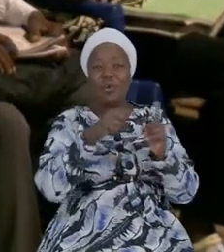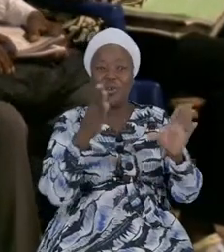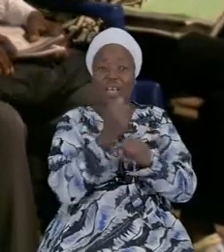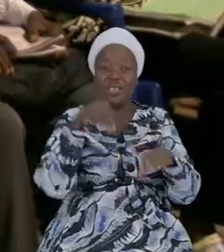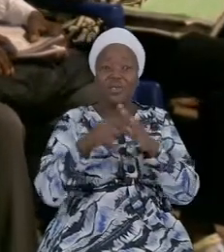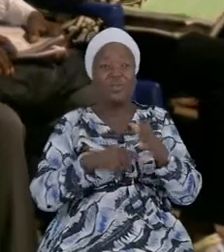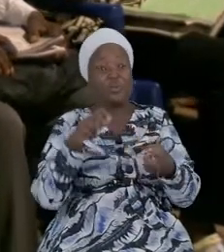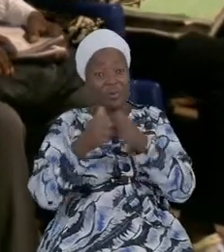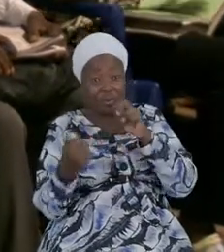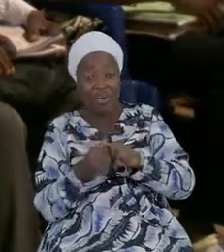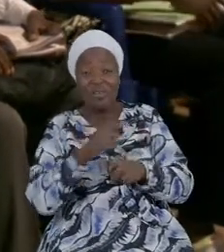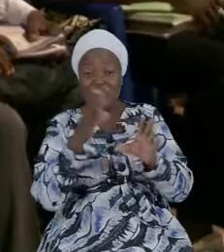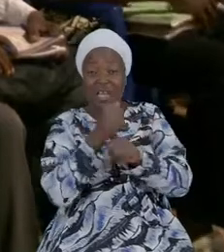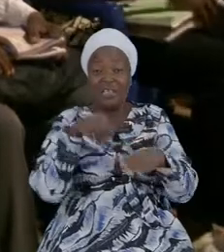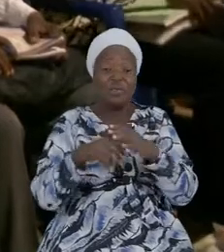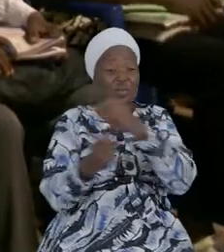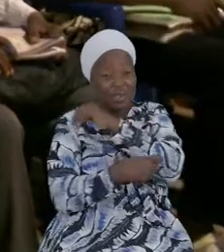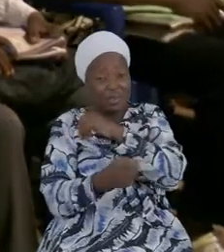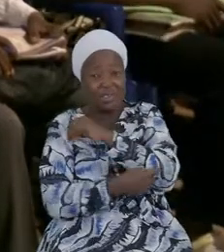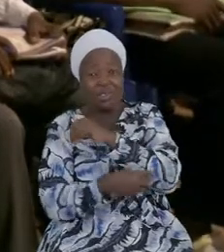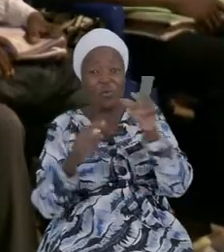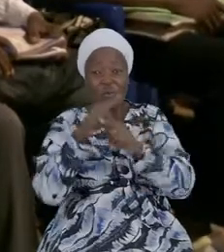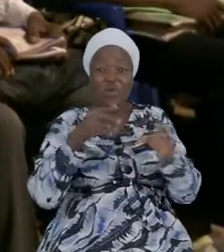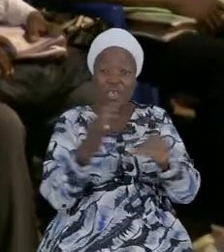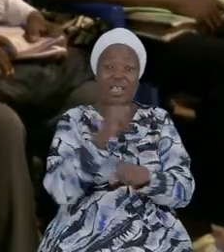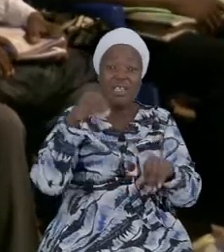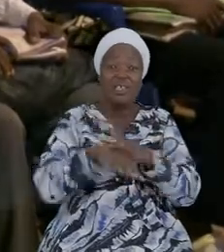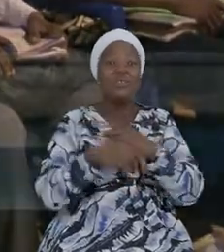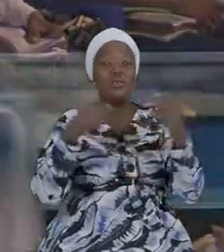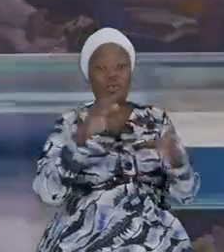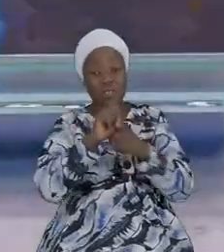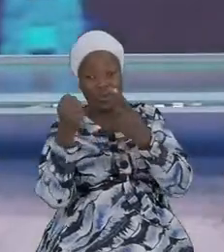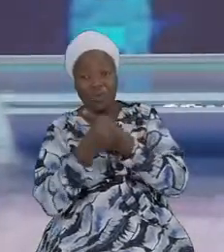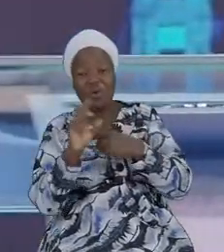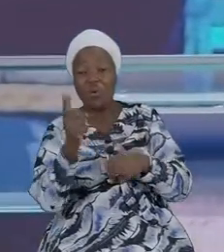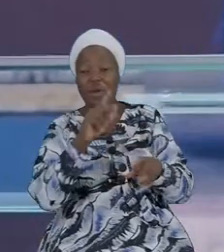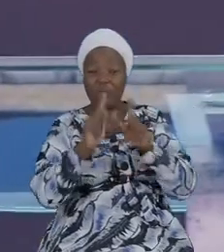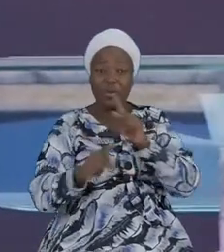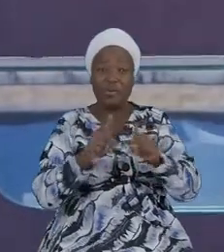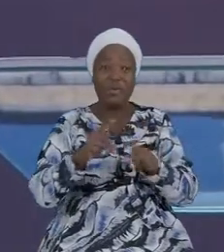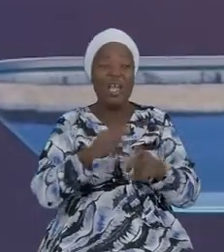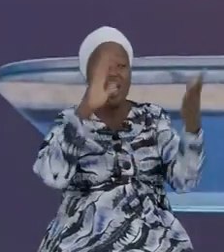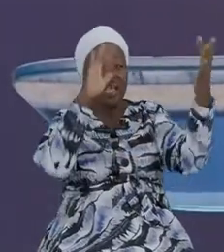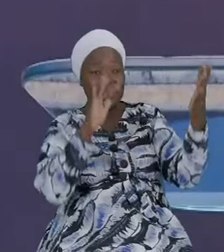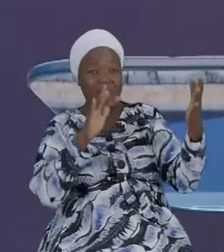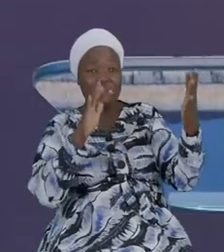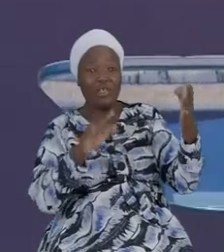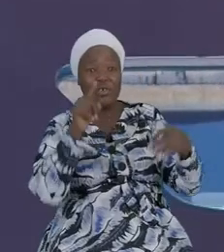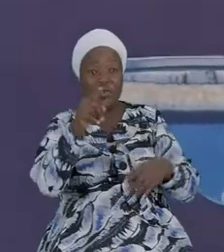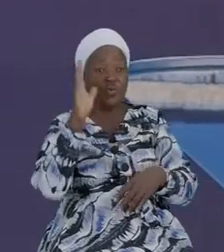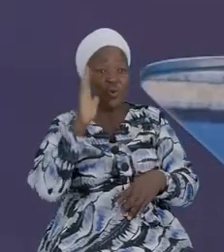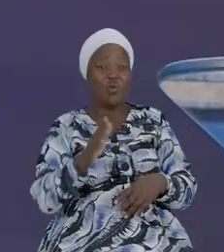into trial, when you get into temptation, when you get to a situation where people expect you